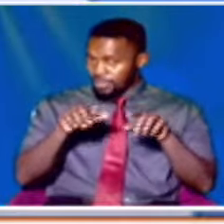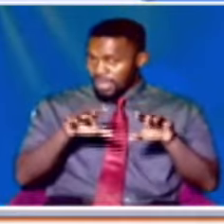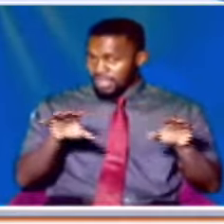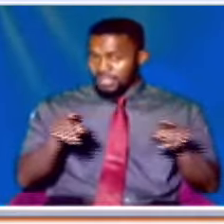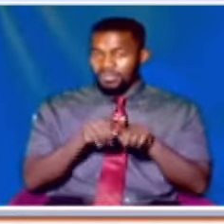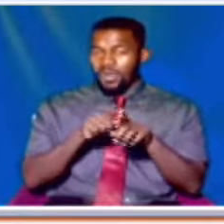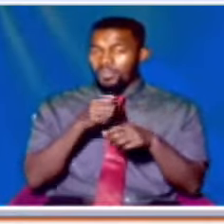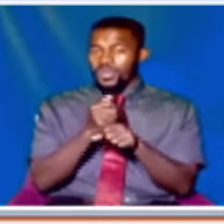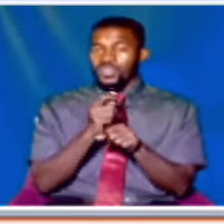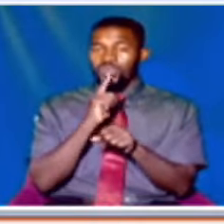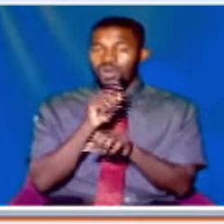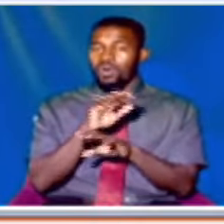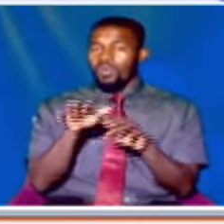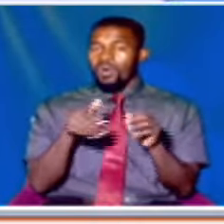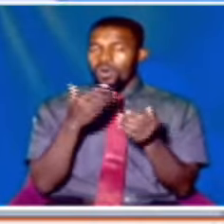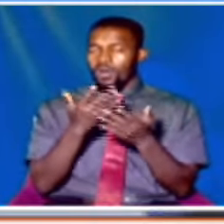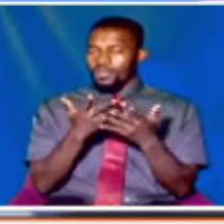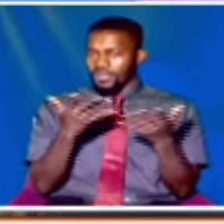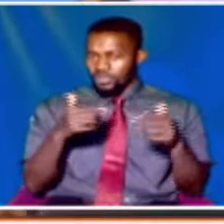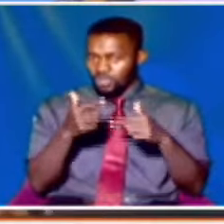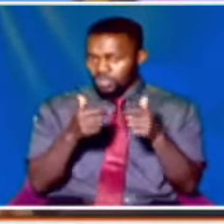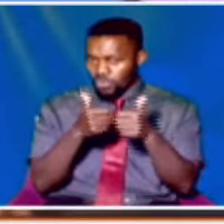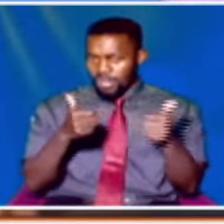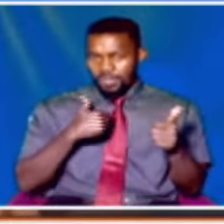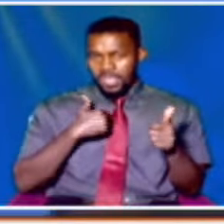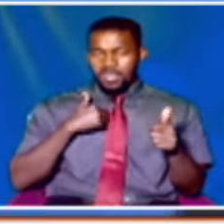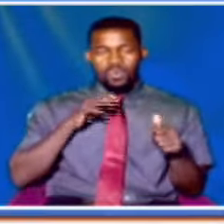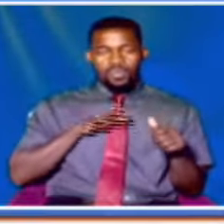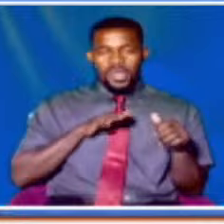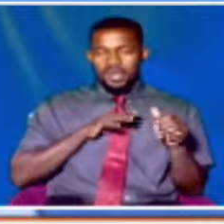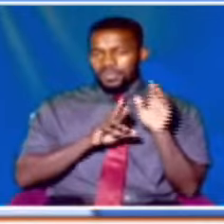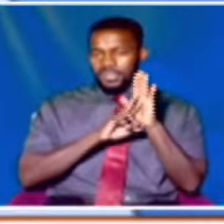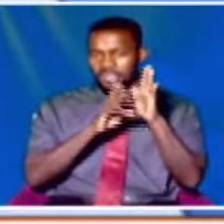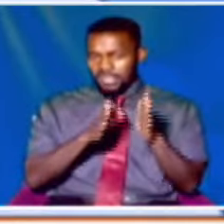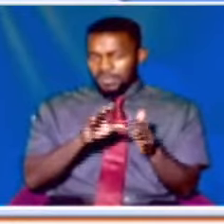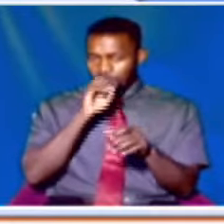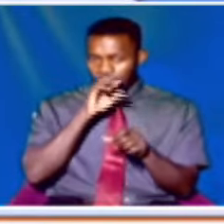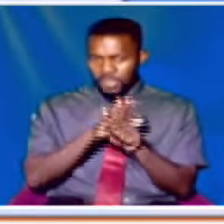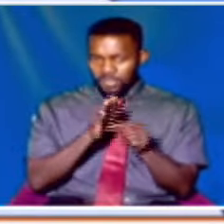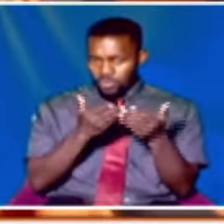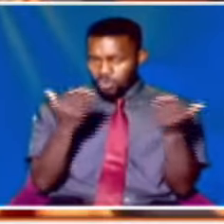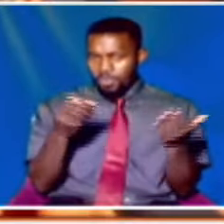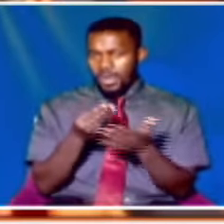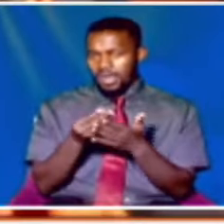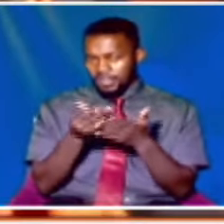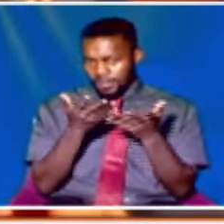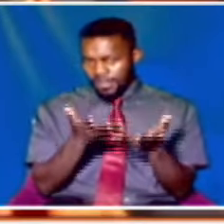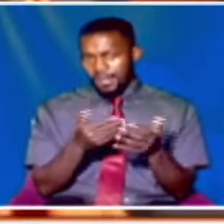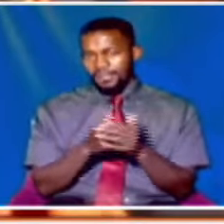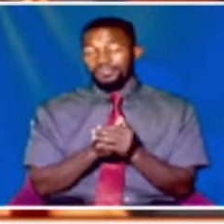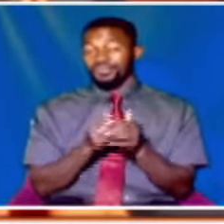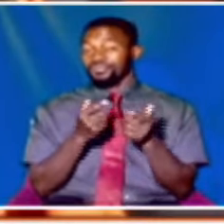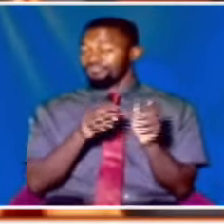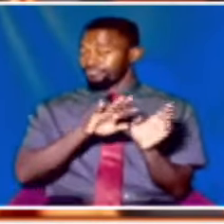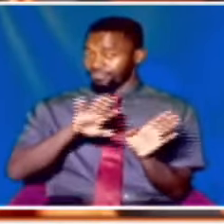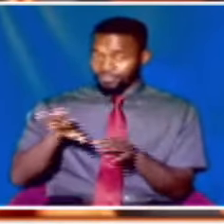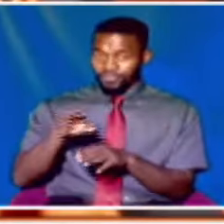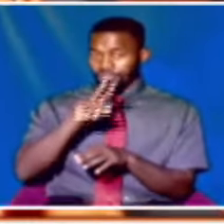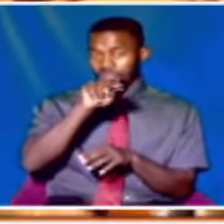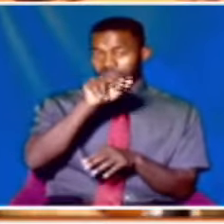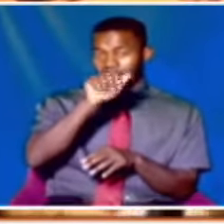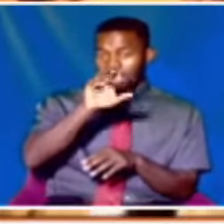yaendelee. Kama mama kauti, nataka kuwajulisha na hakikisha pesa irudi mfukoni. Elsewhere, the NARC Kenya